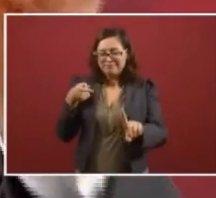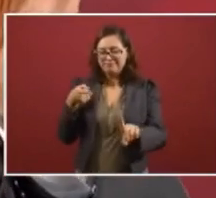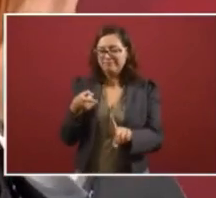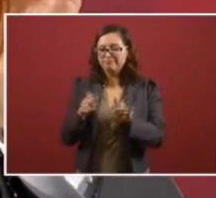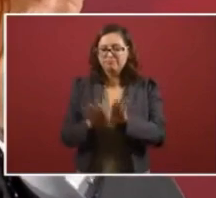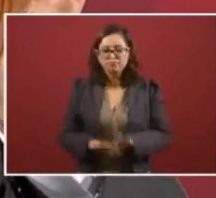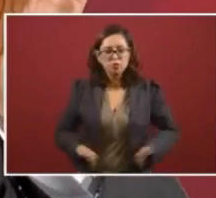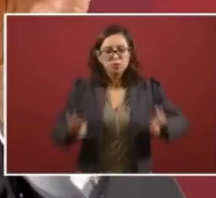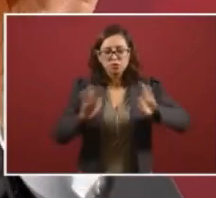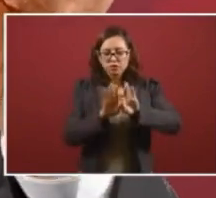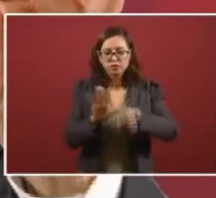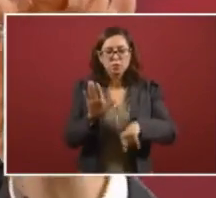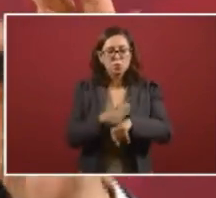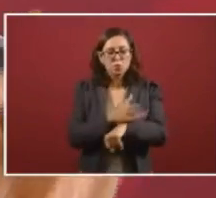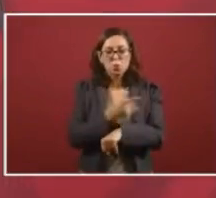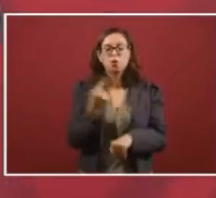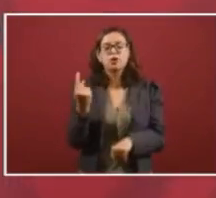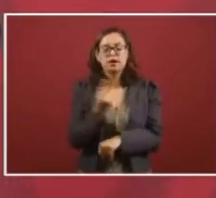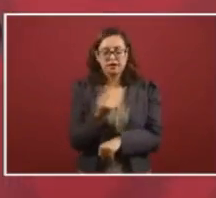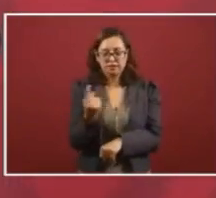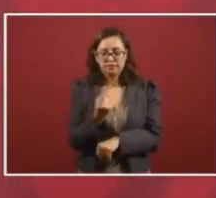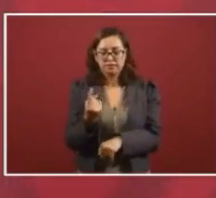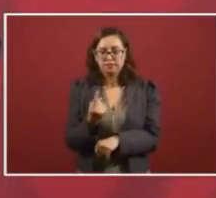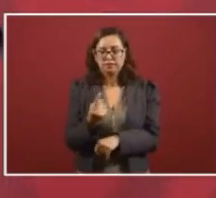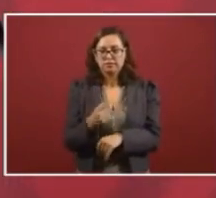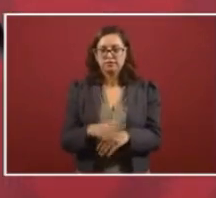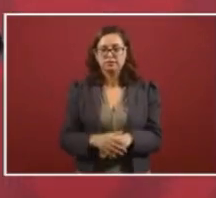have present in this negotiation.